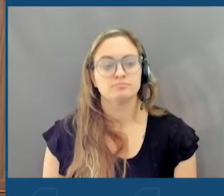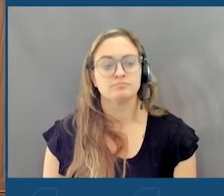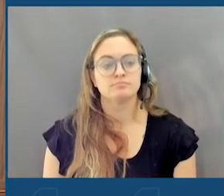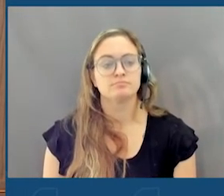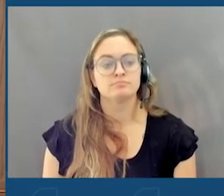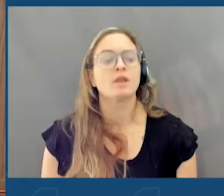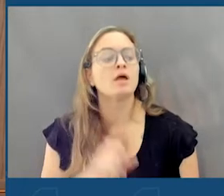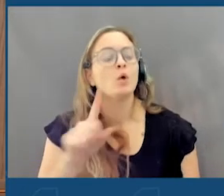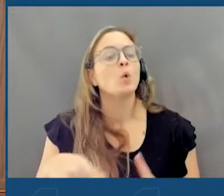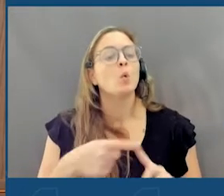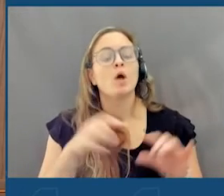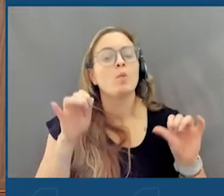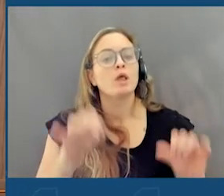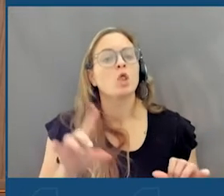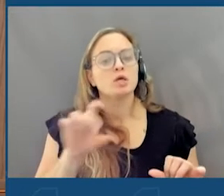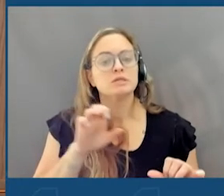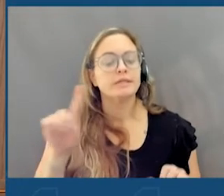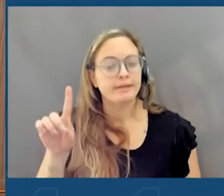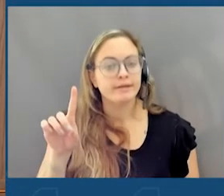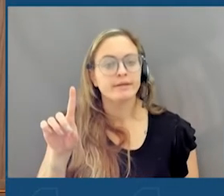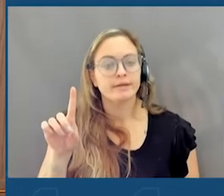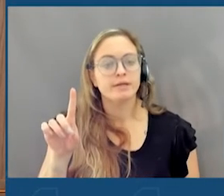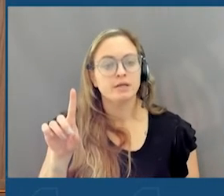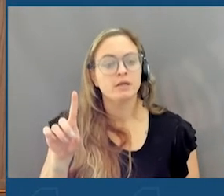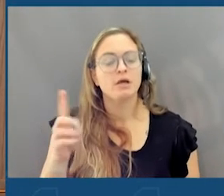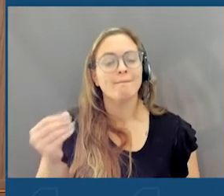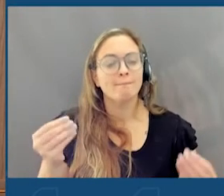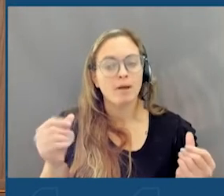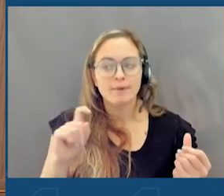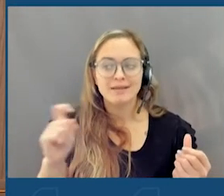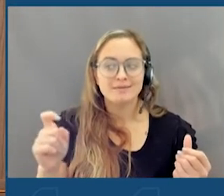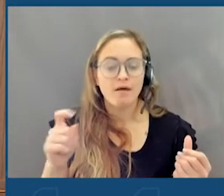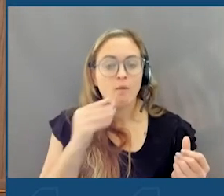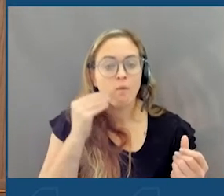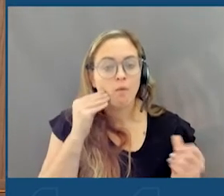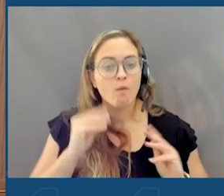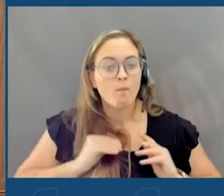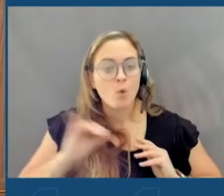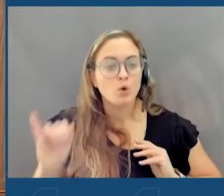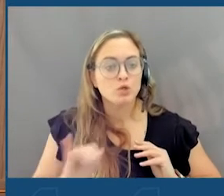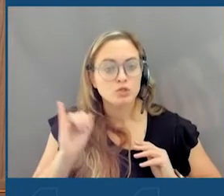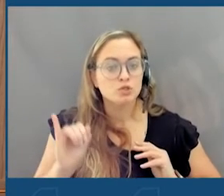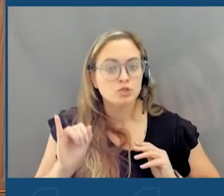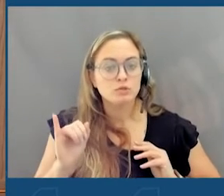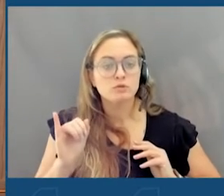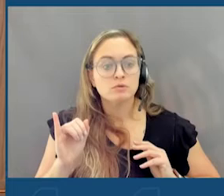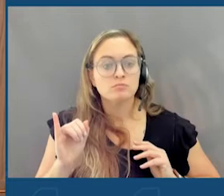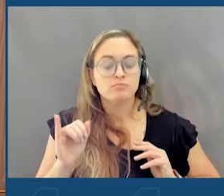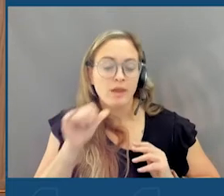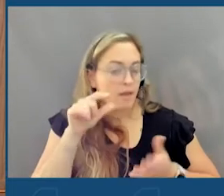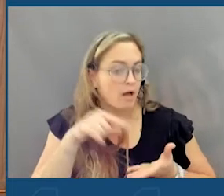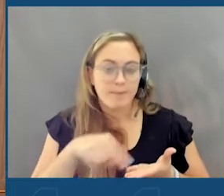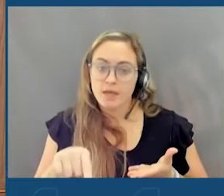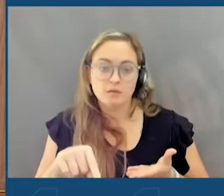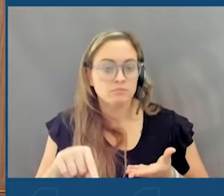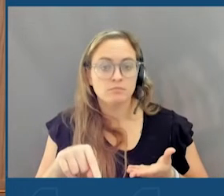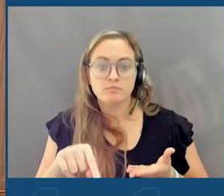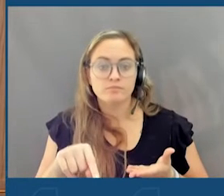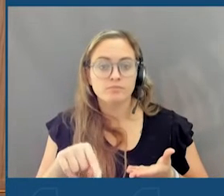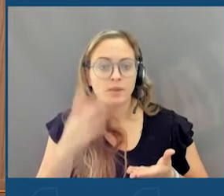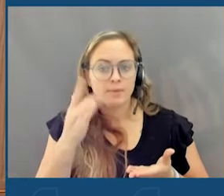When we lost our deed, the property taxes and homeowners insurance went unpaid because we